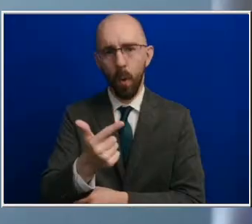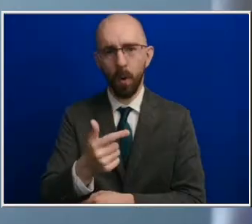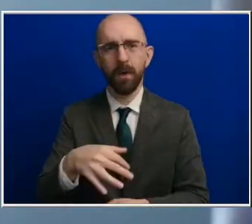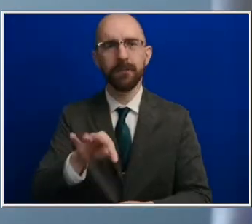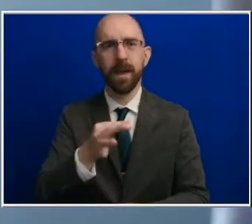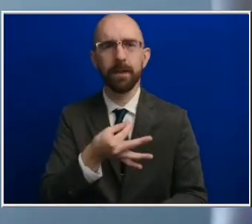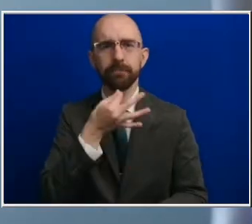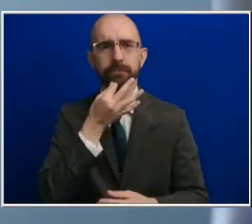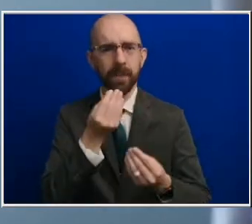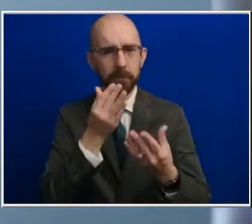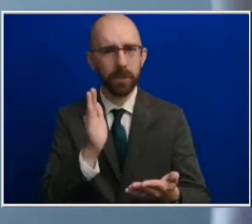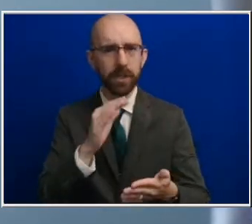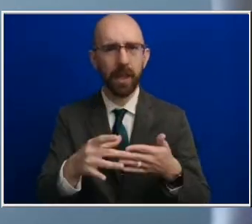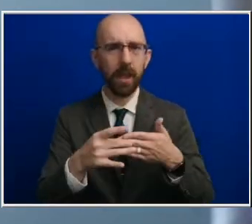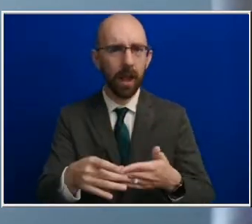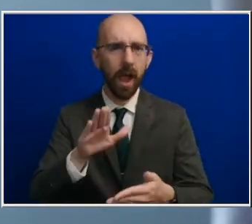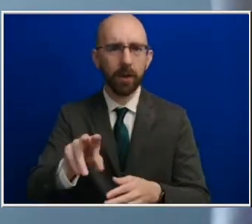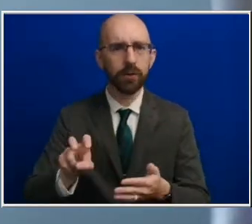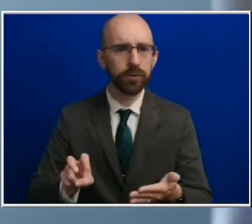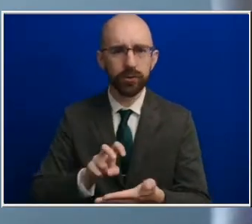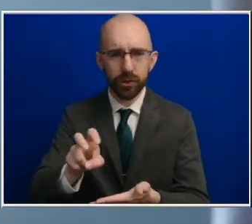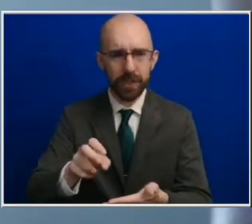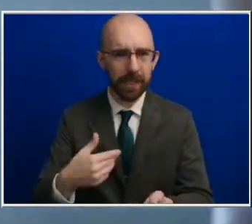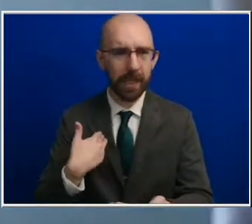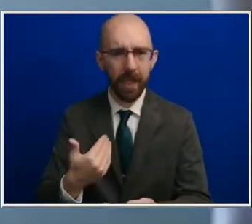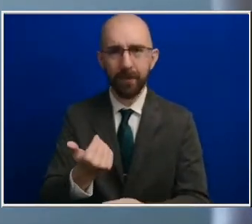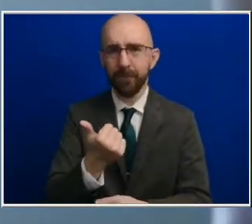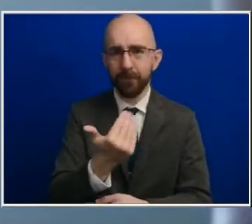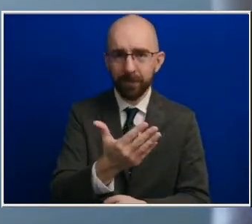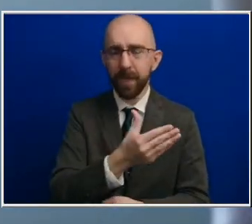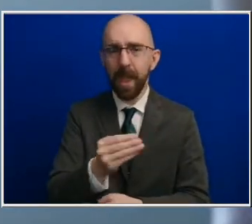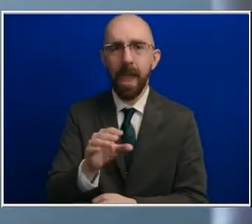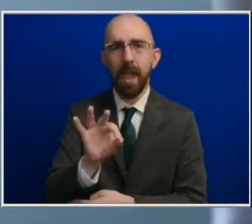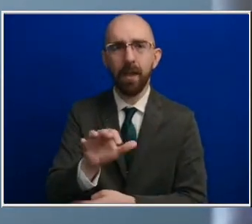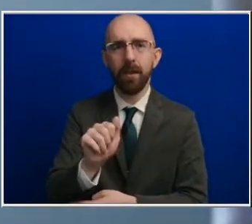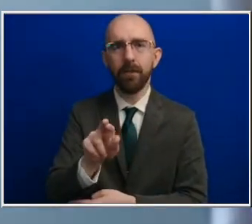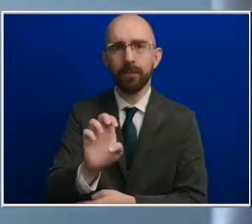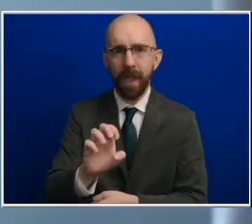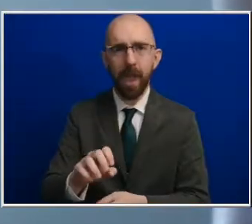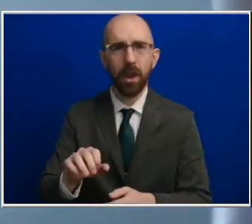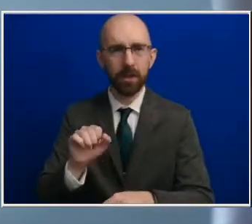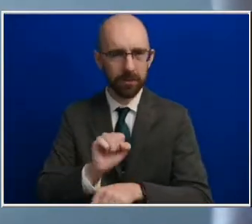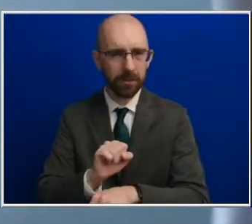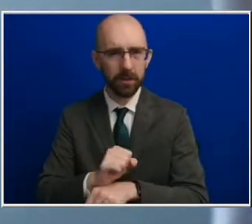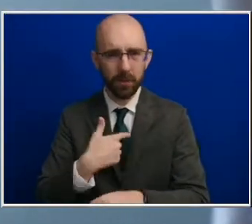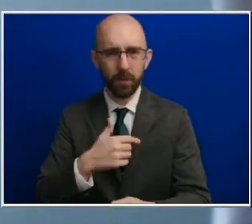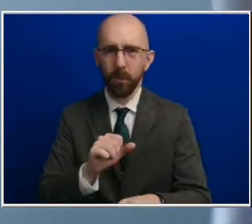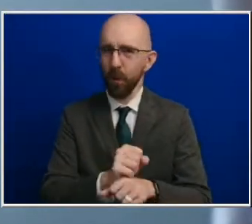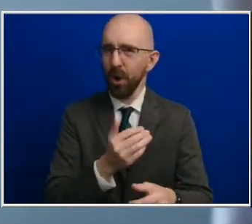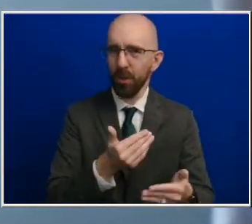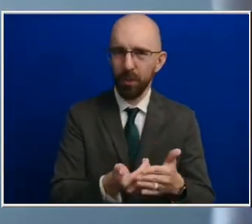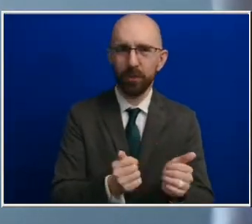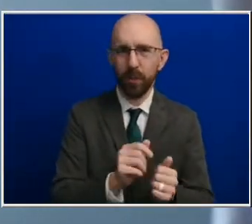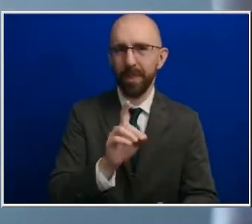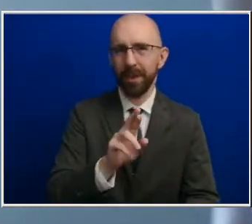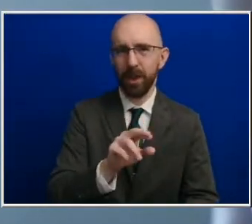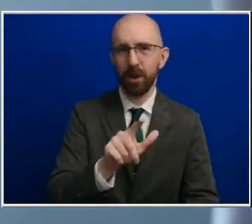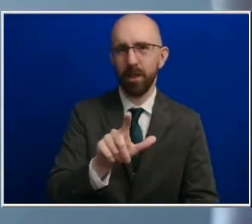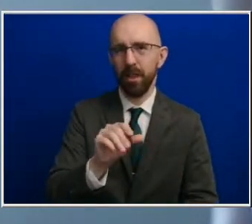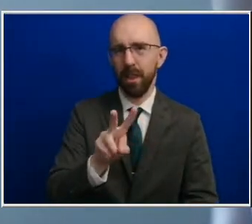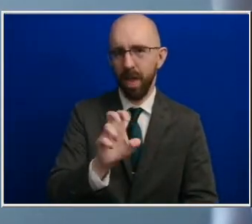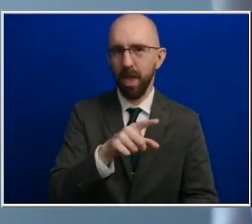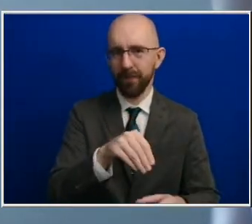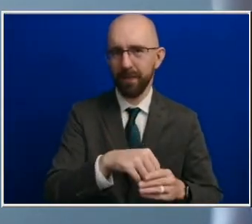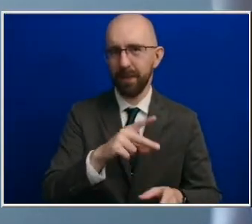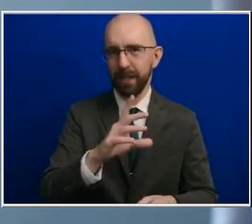your journey. Through our 15 and FAIR initiative, we work closely with Dr. Love here in the Kansas City area and